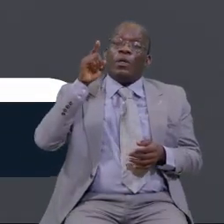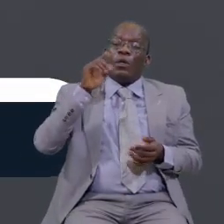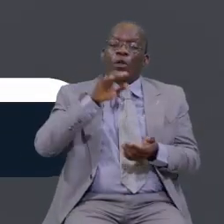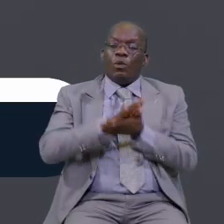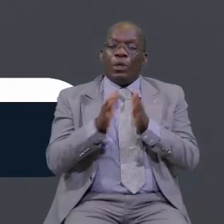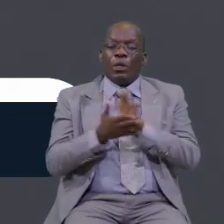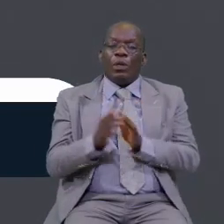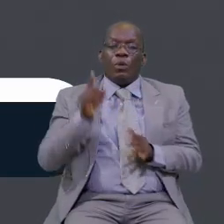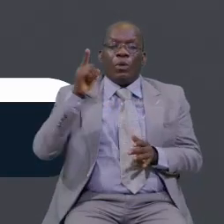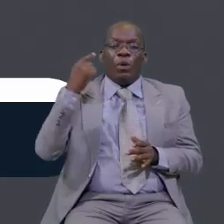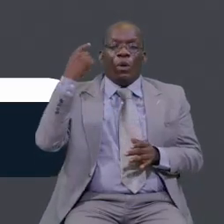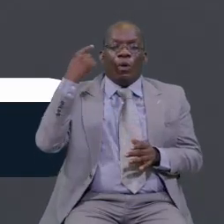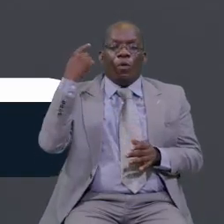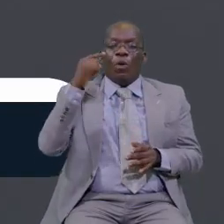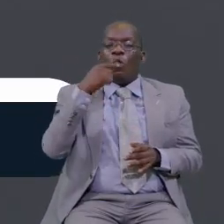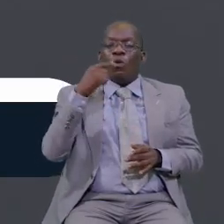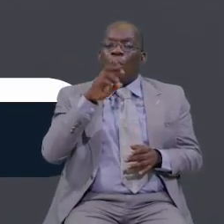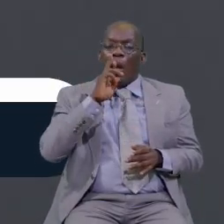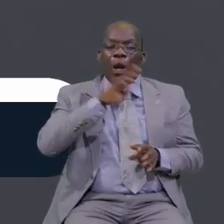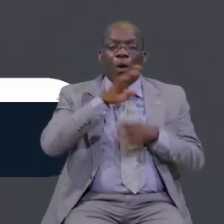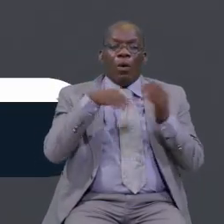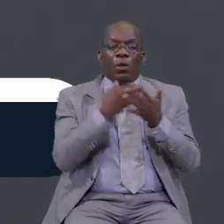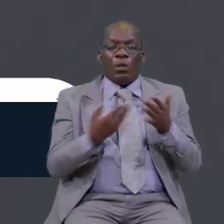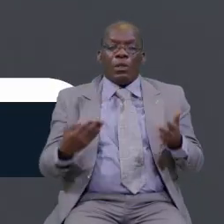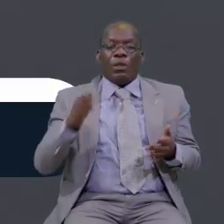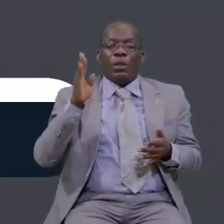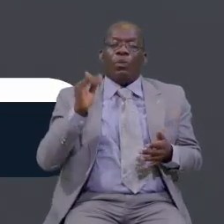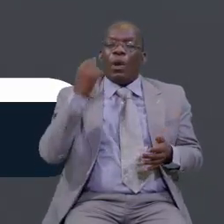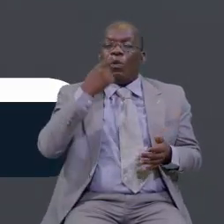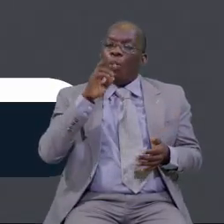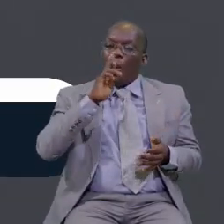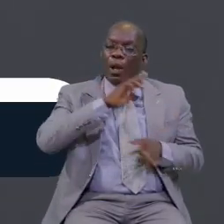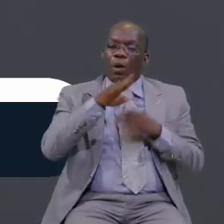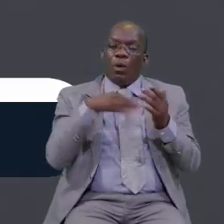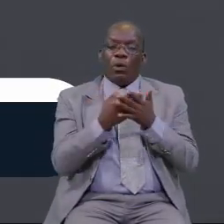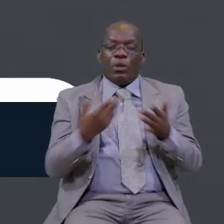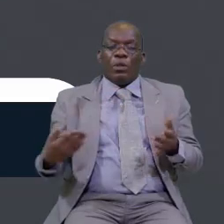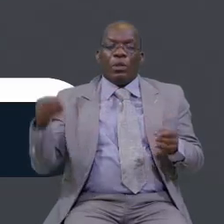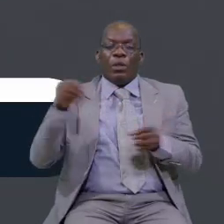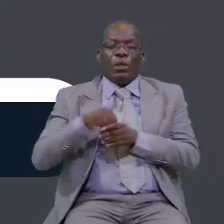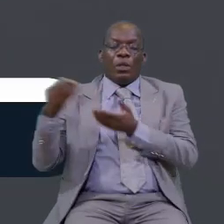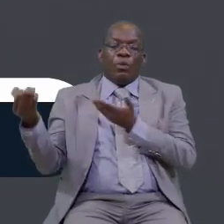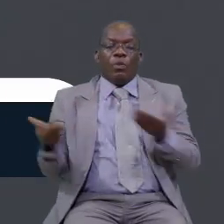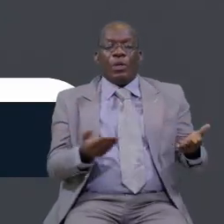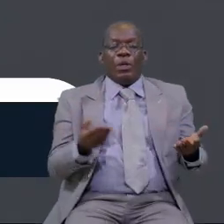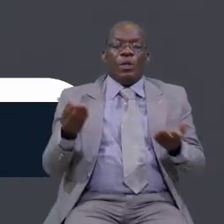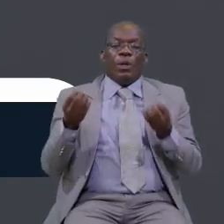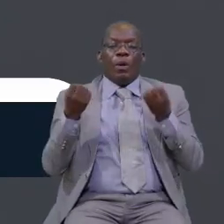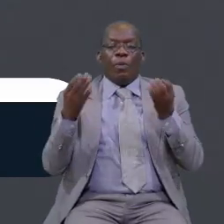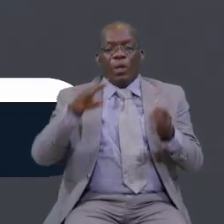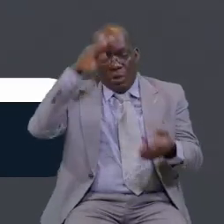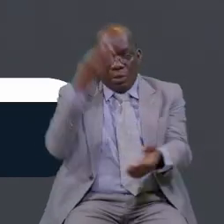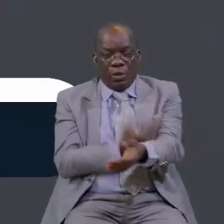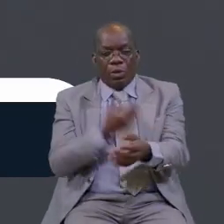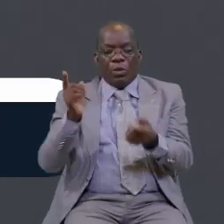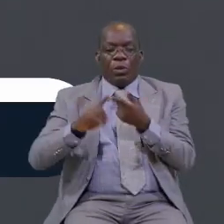things, and by whom are all things, in bringing many sons to glory. He'll bring